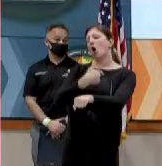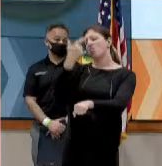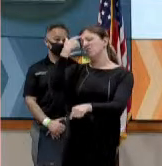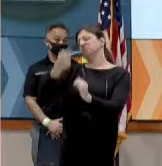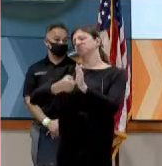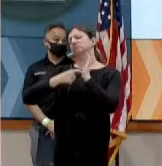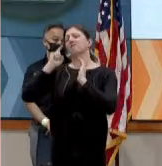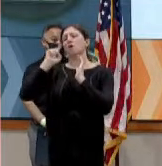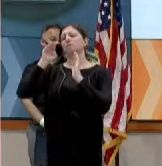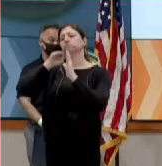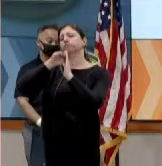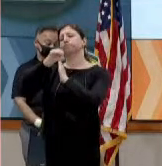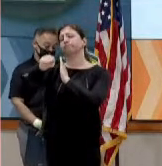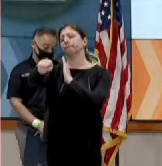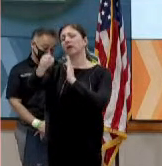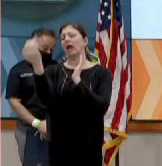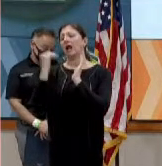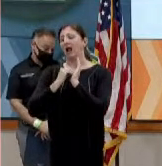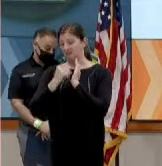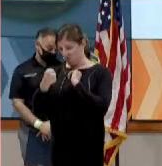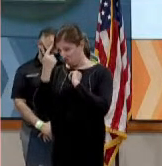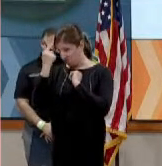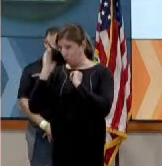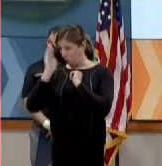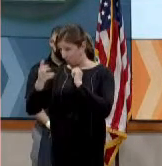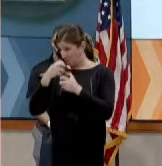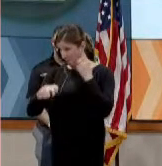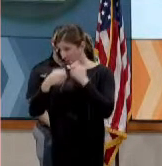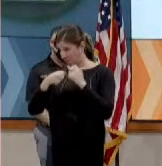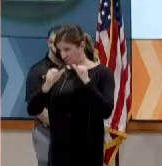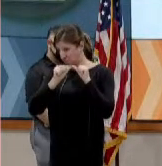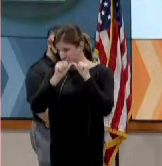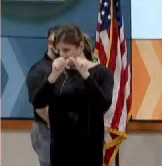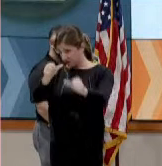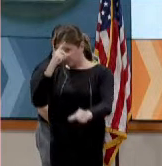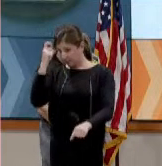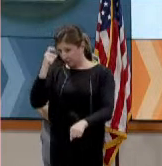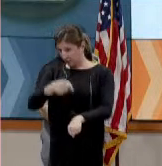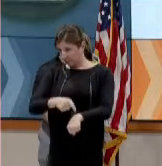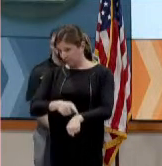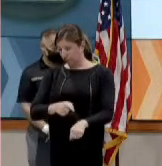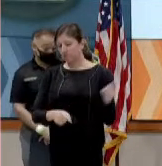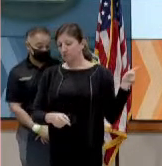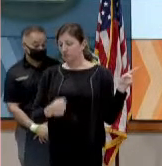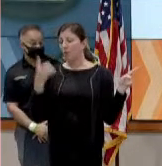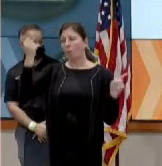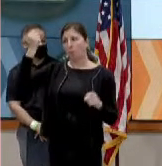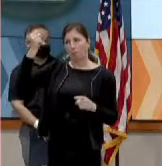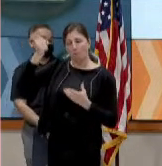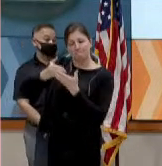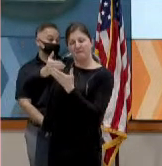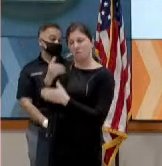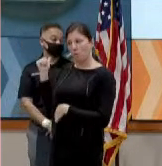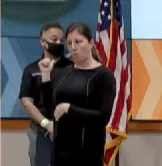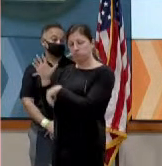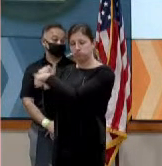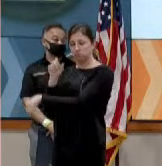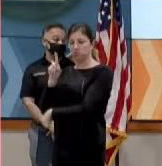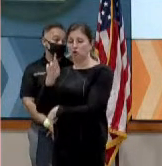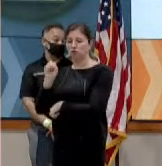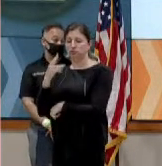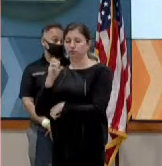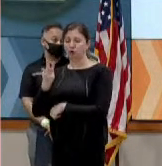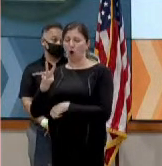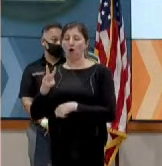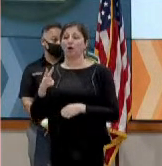curve again? And do you think it will be a problem throughout the summer? And let me just, before Dr. Shaw comes on, I'll tell you, we